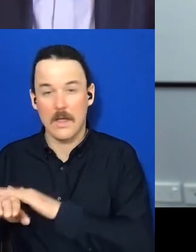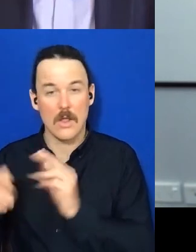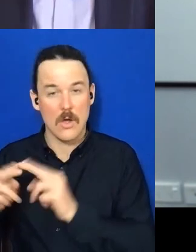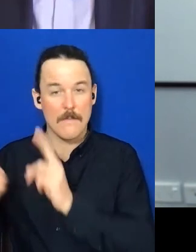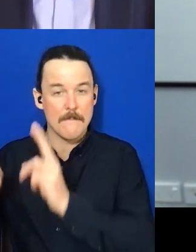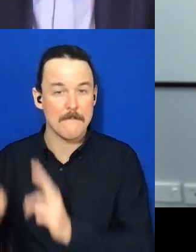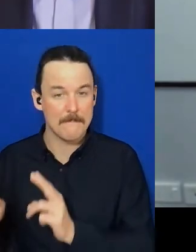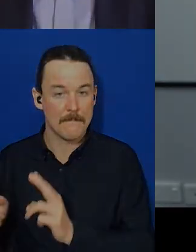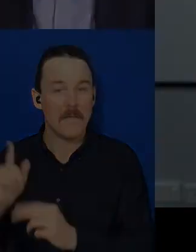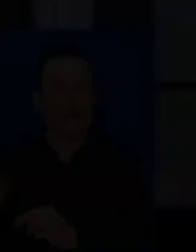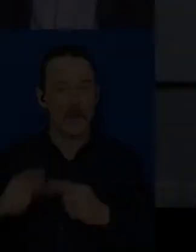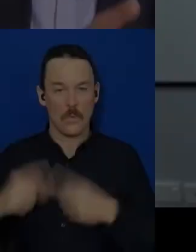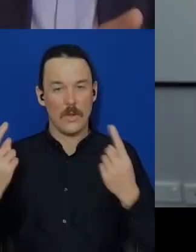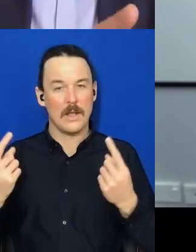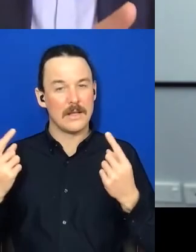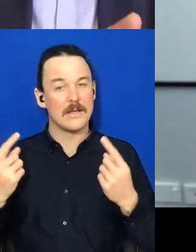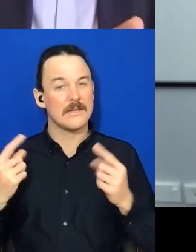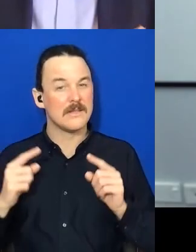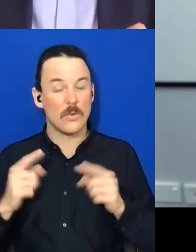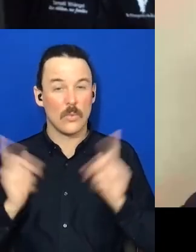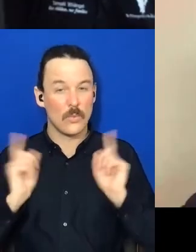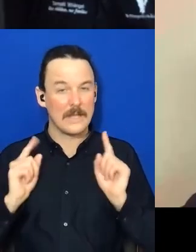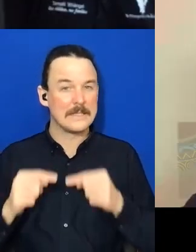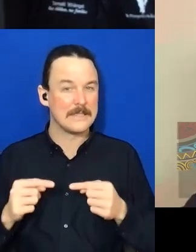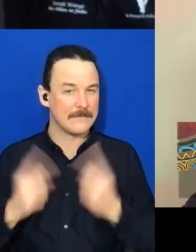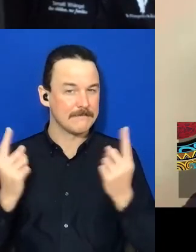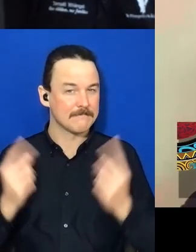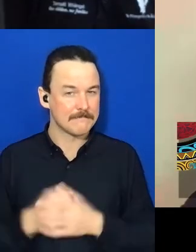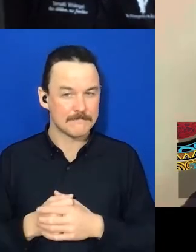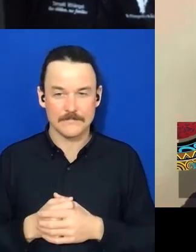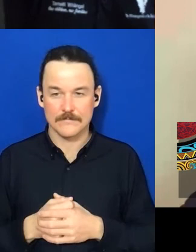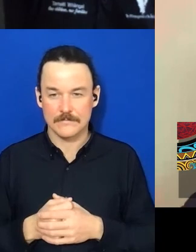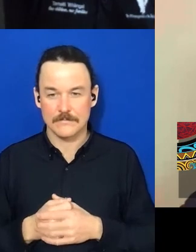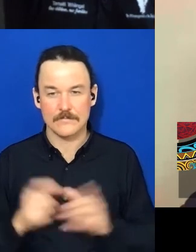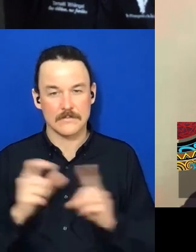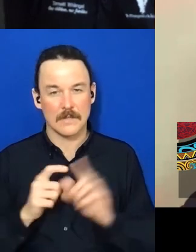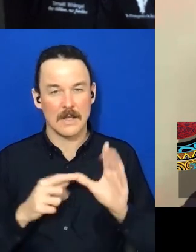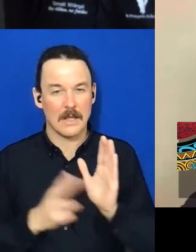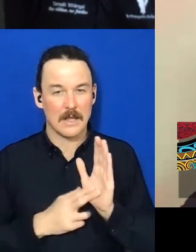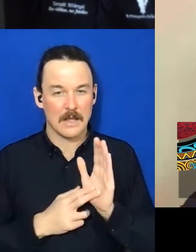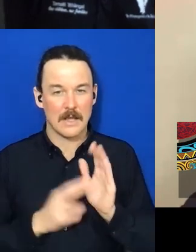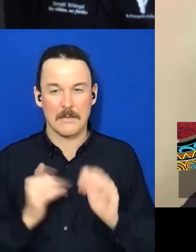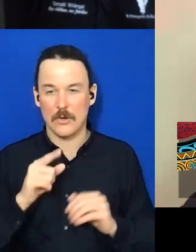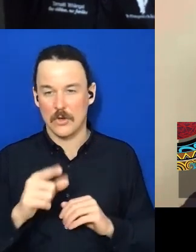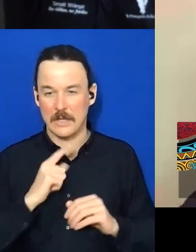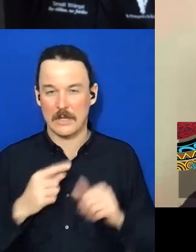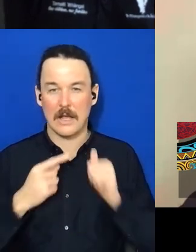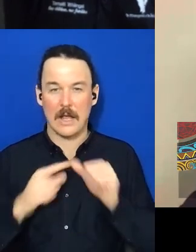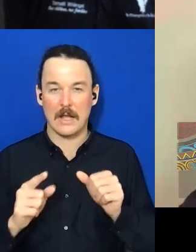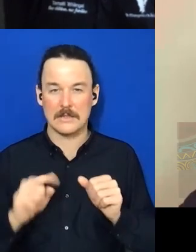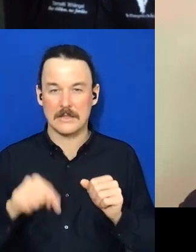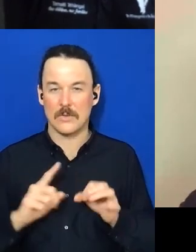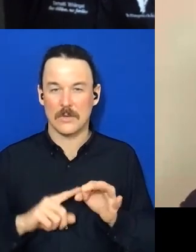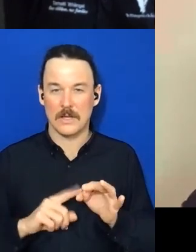an opportunity to connect our people to more holistic services that are available in our communities. And it's that